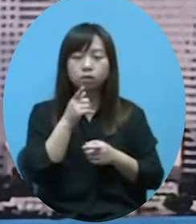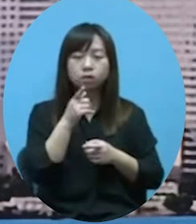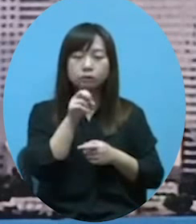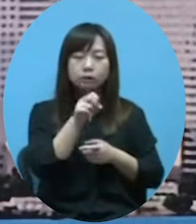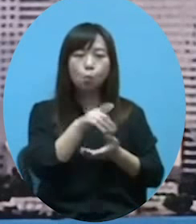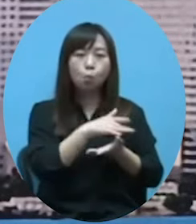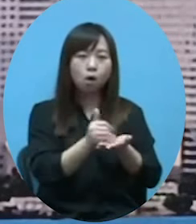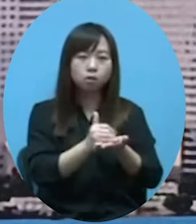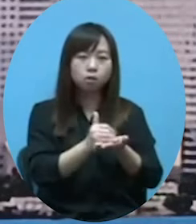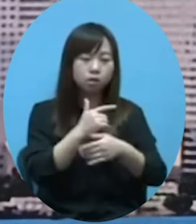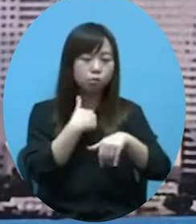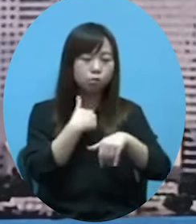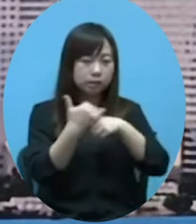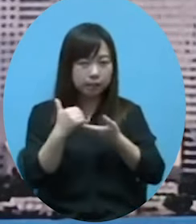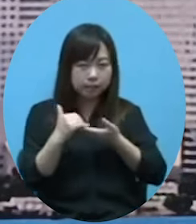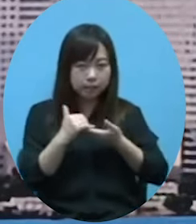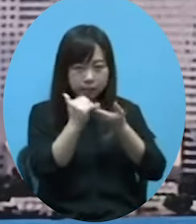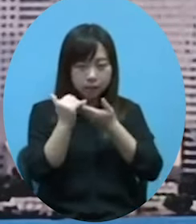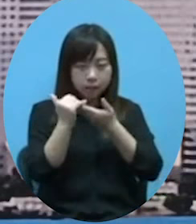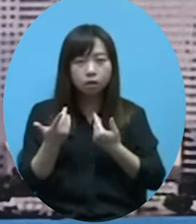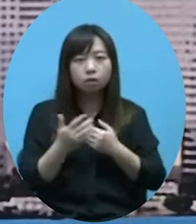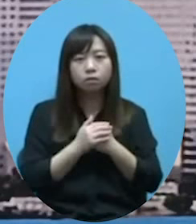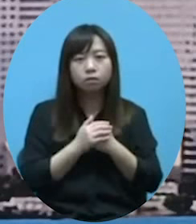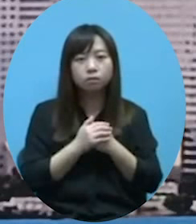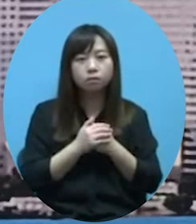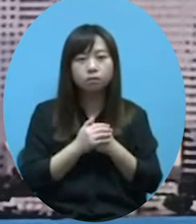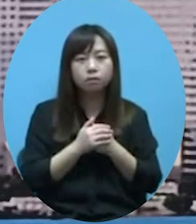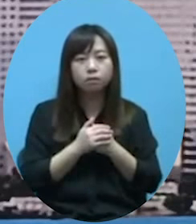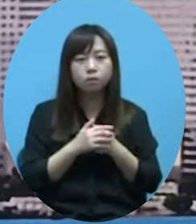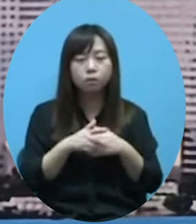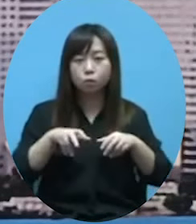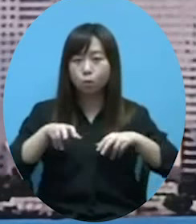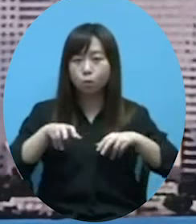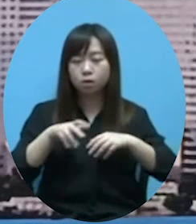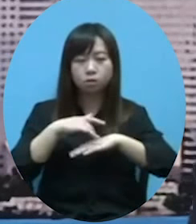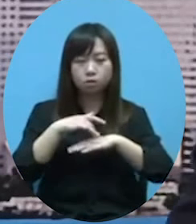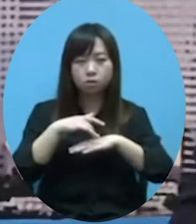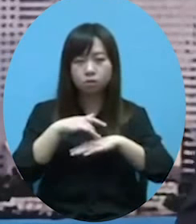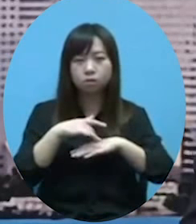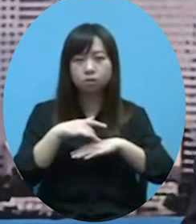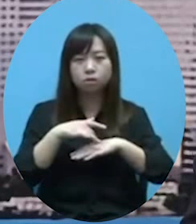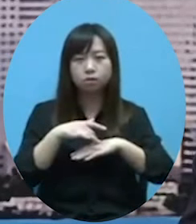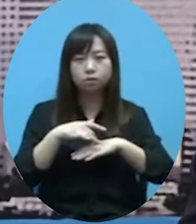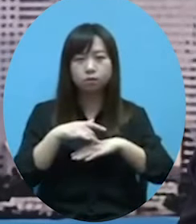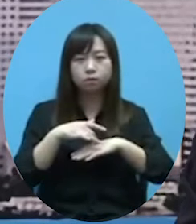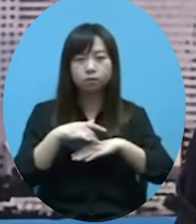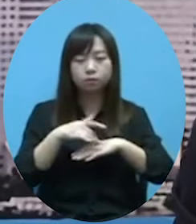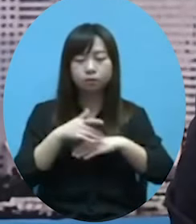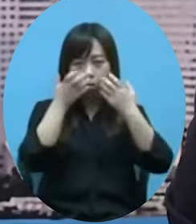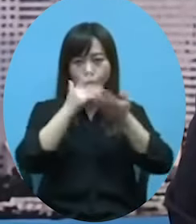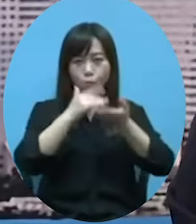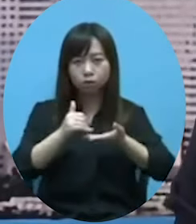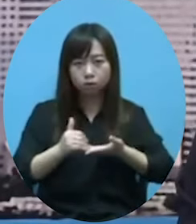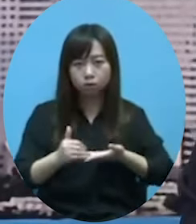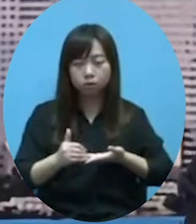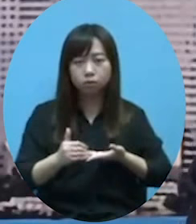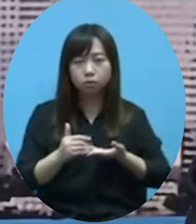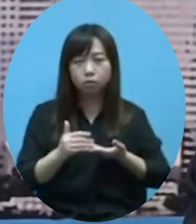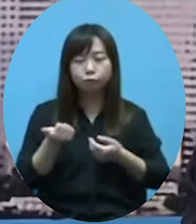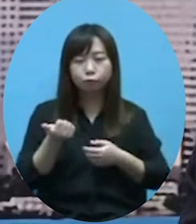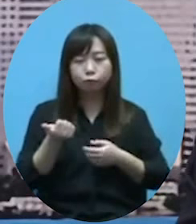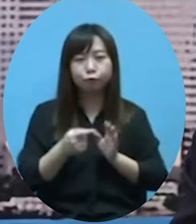can avoid diseasetransmit from human to animalsso I